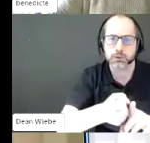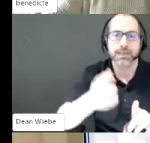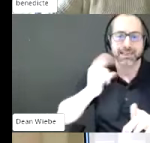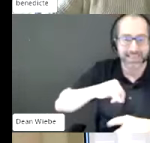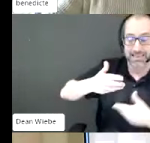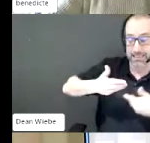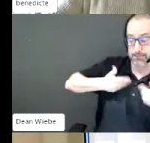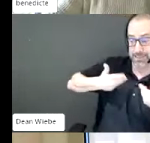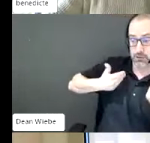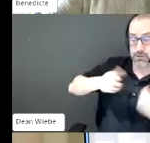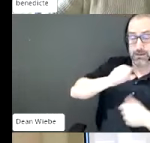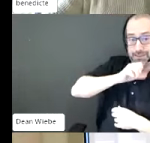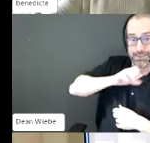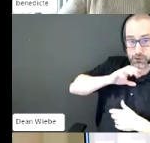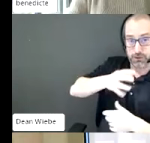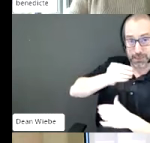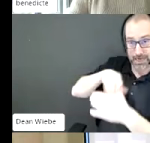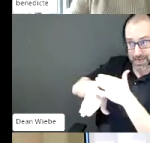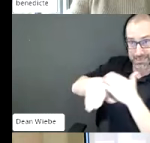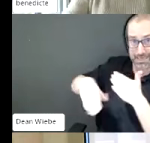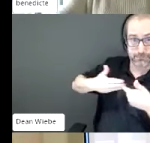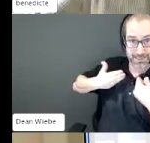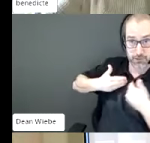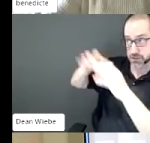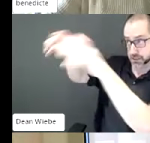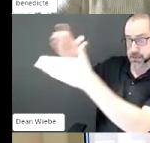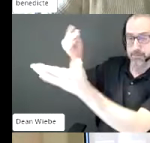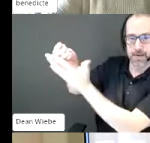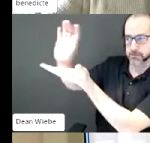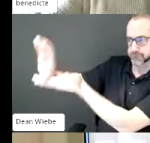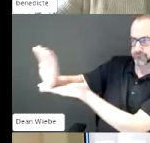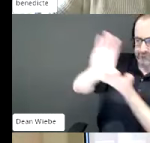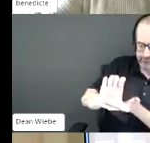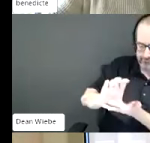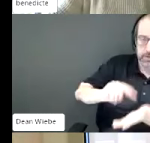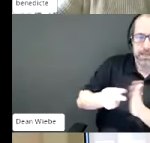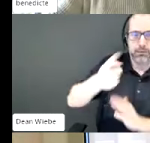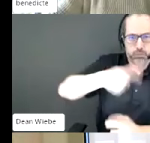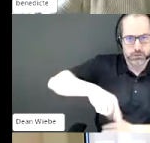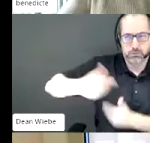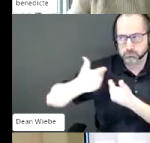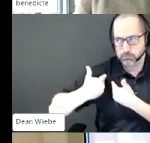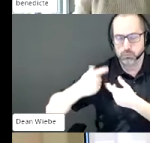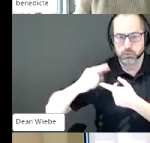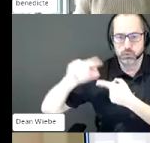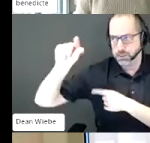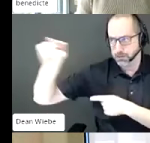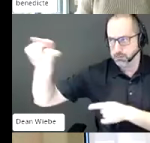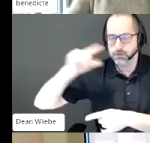and Accessibility, and we are accountable to the government in implementing that